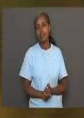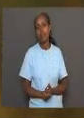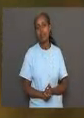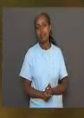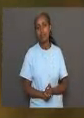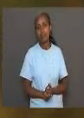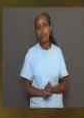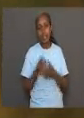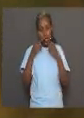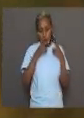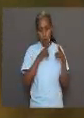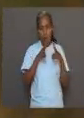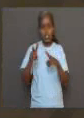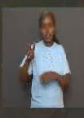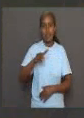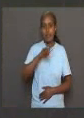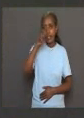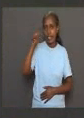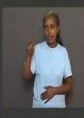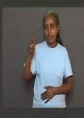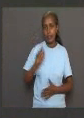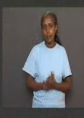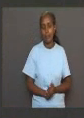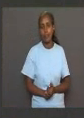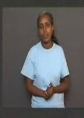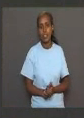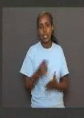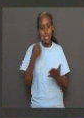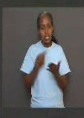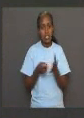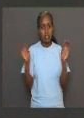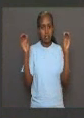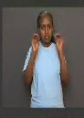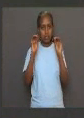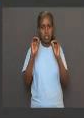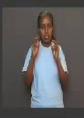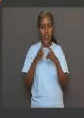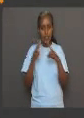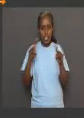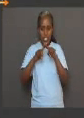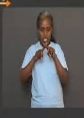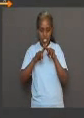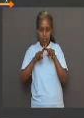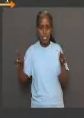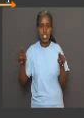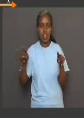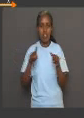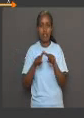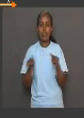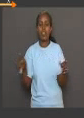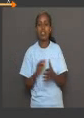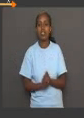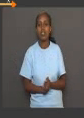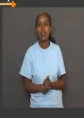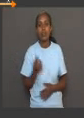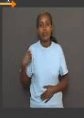Let us observe the curve. There is nothing very special about it. We